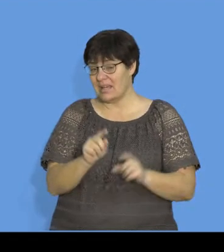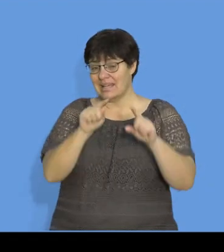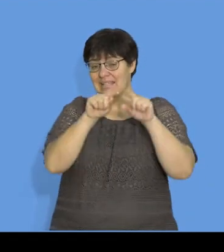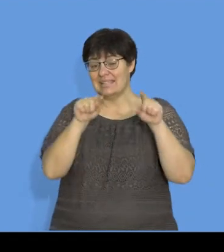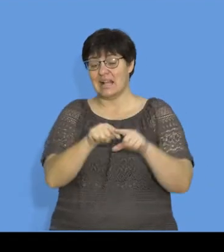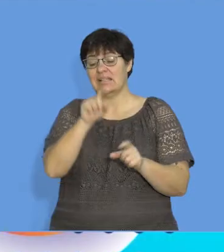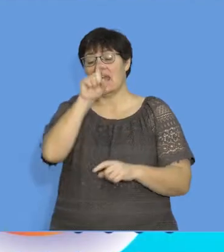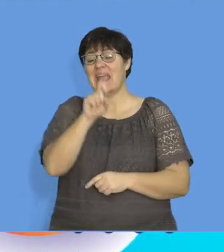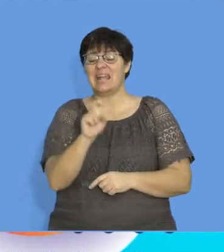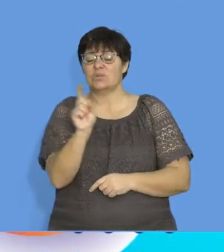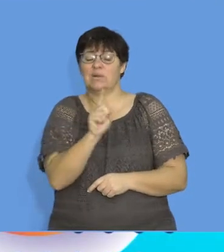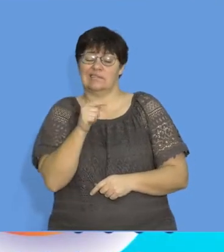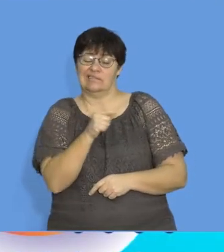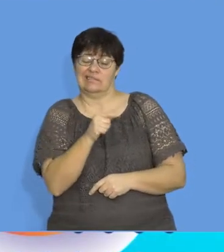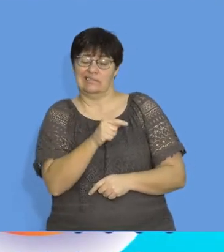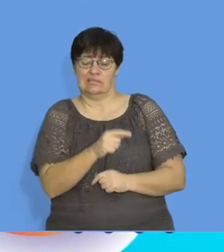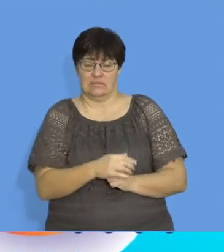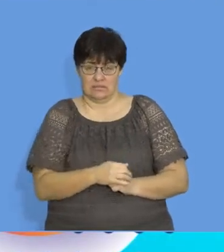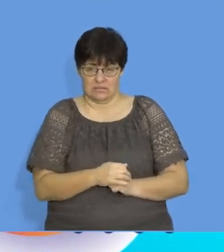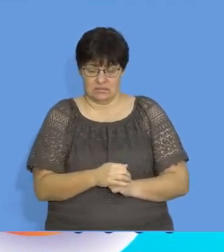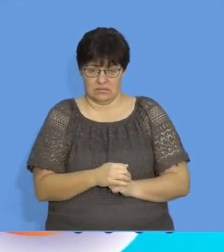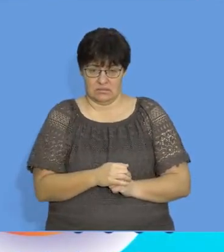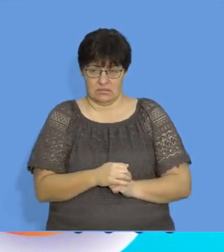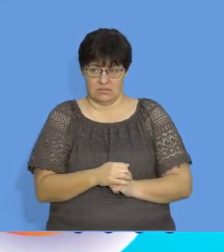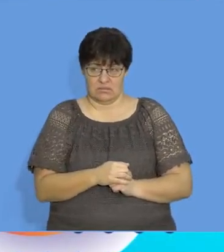x? Okay.